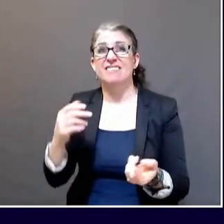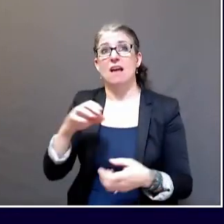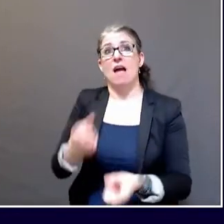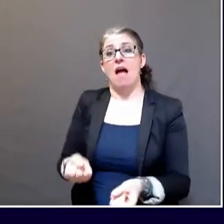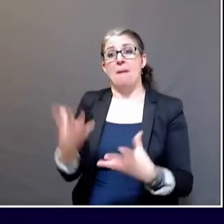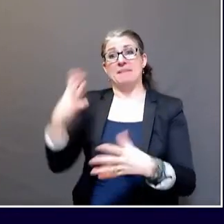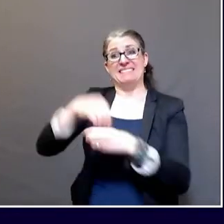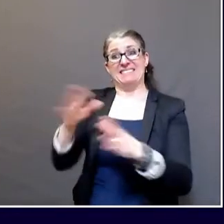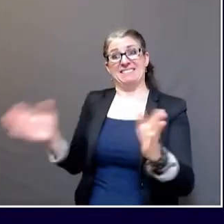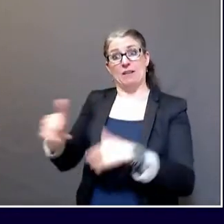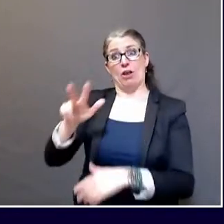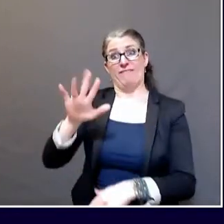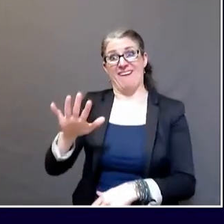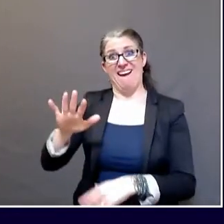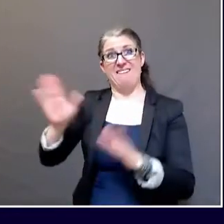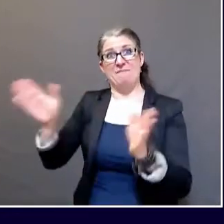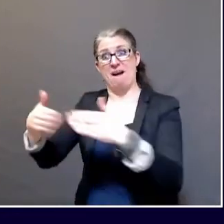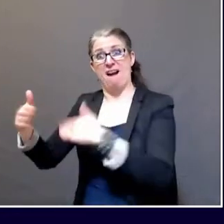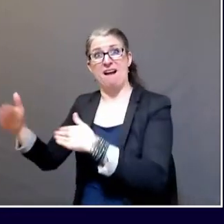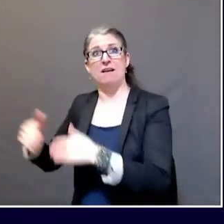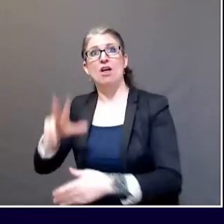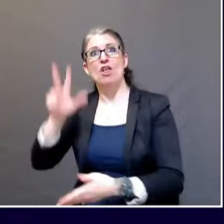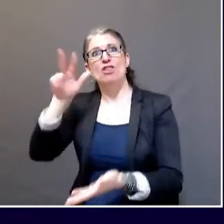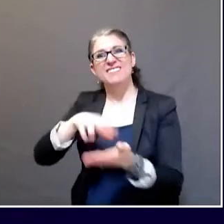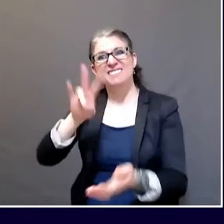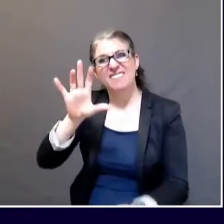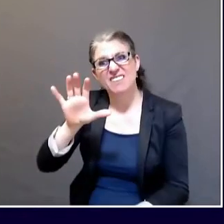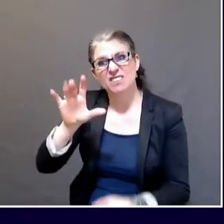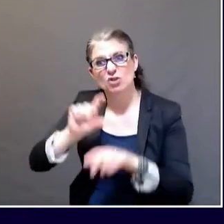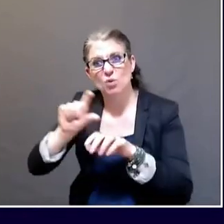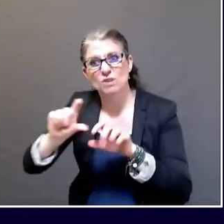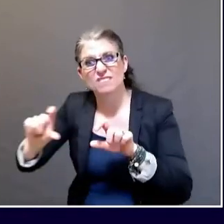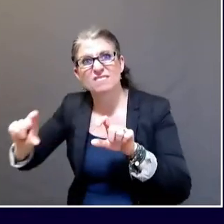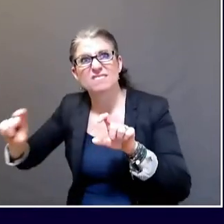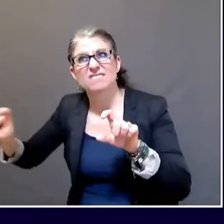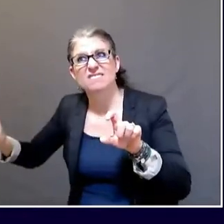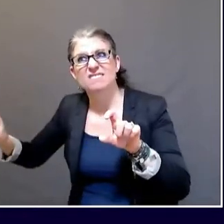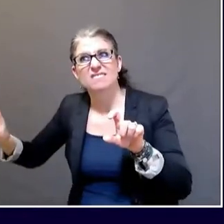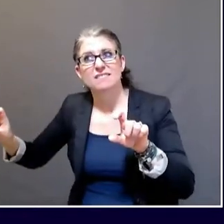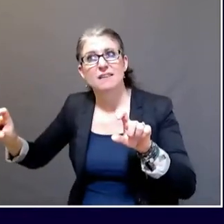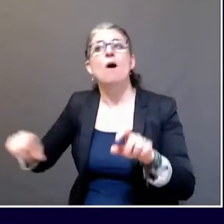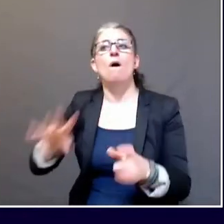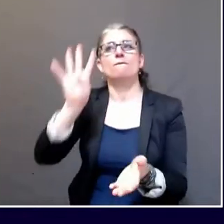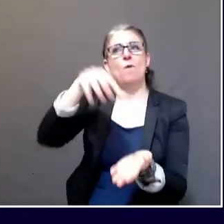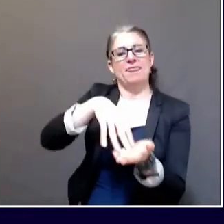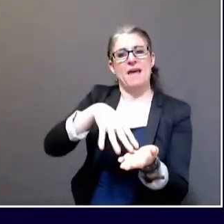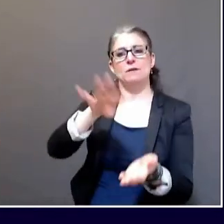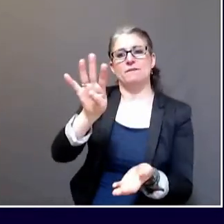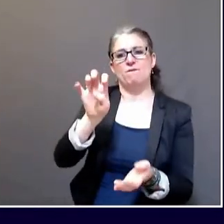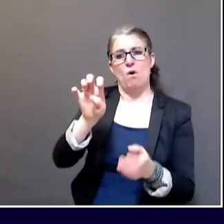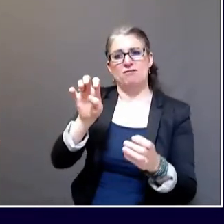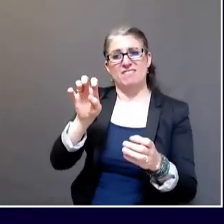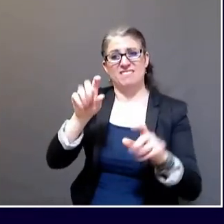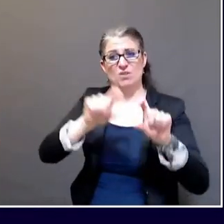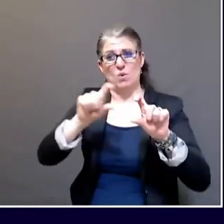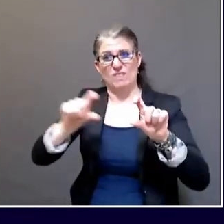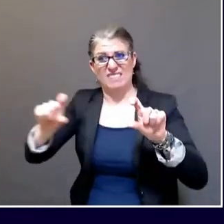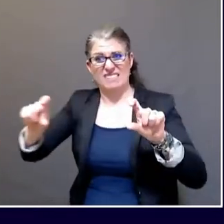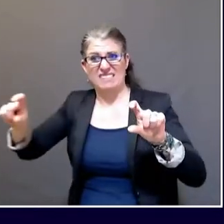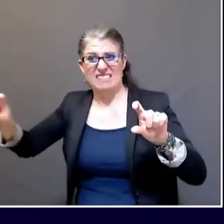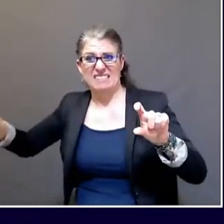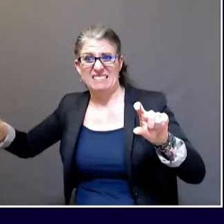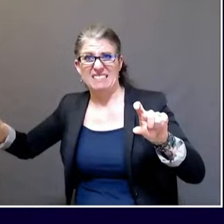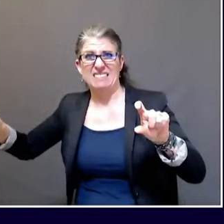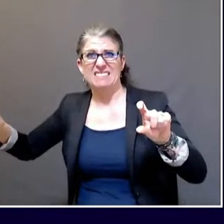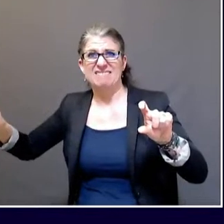4,400 doses of Moderna vaccine that had exceeded the temperature requirements. Now let me talk about this